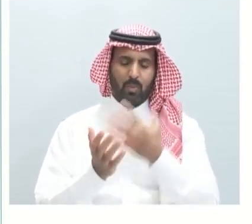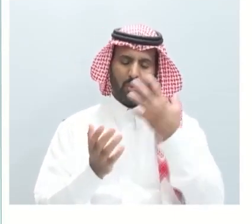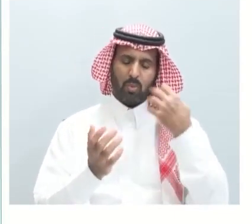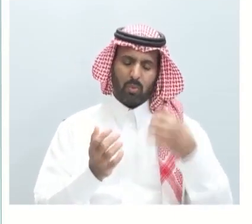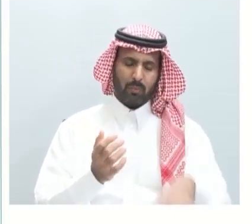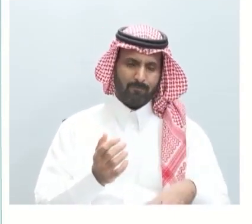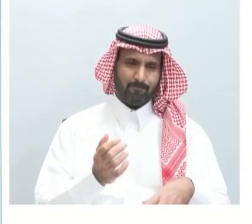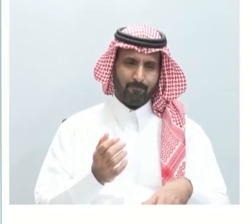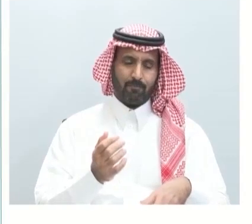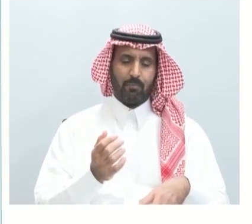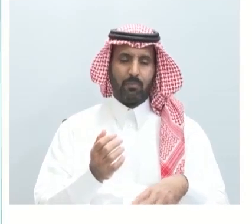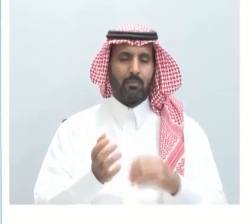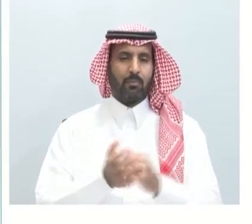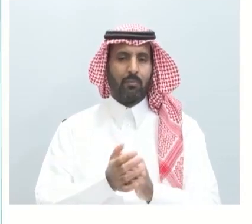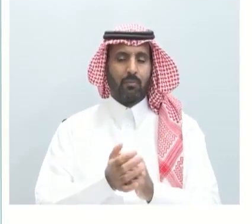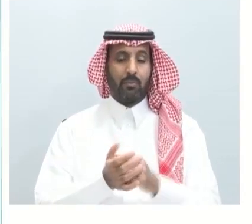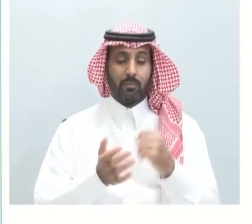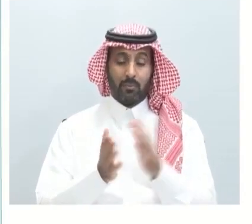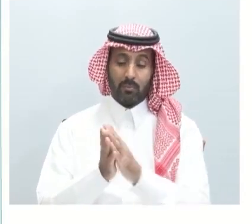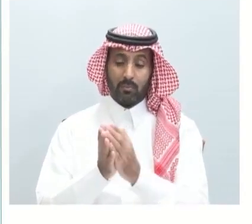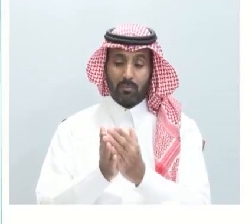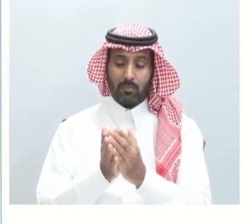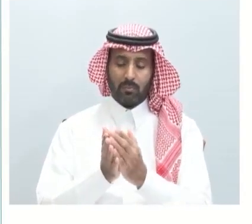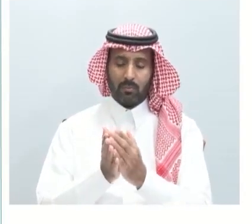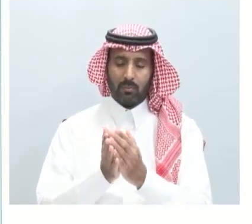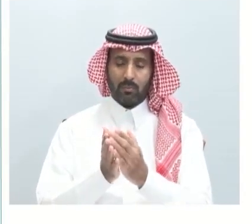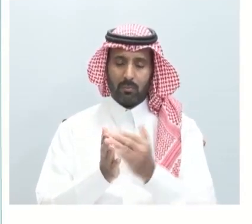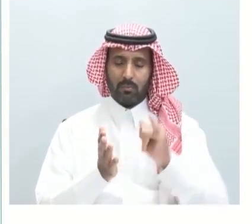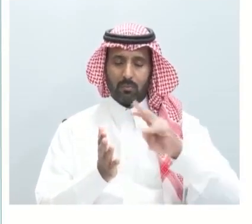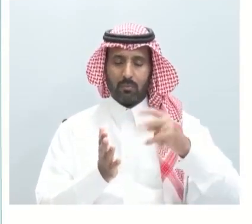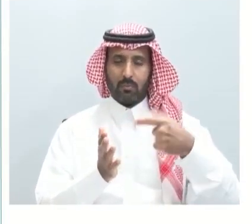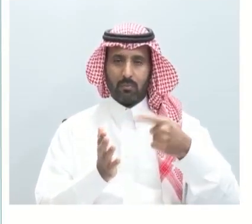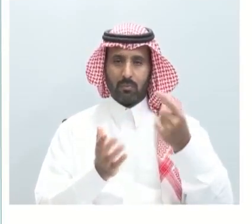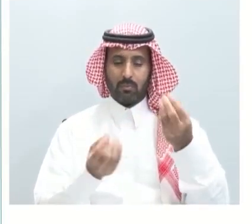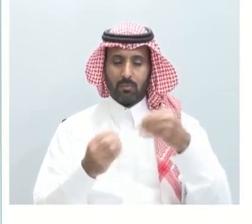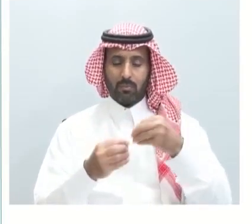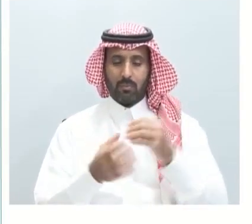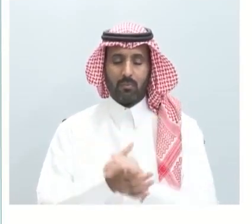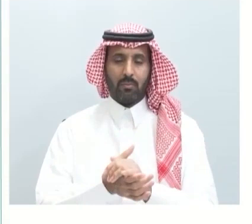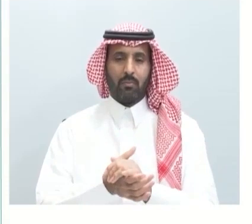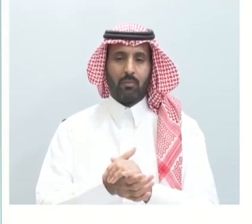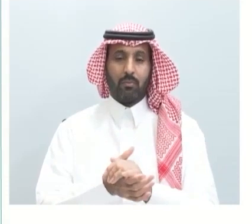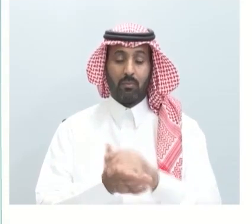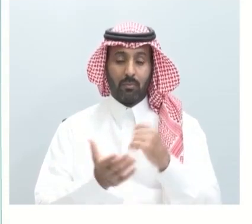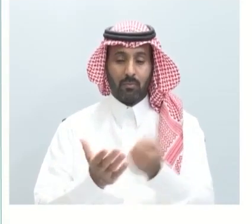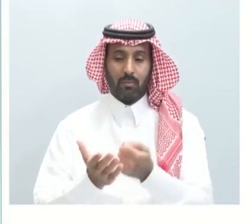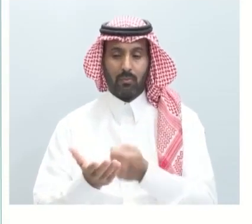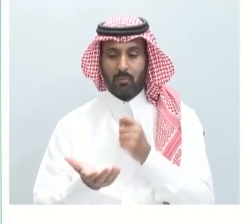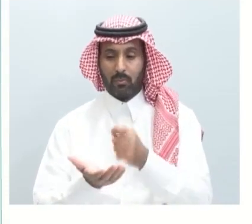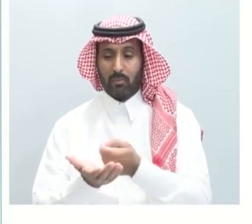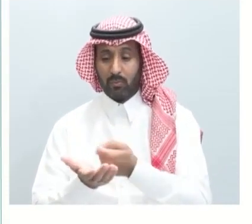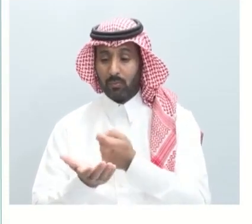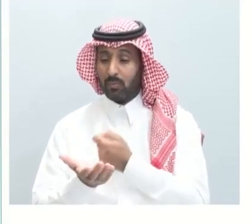forms is boring. So turn box A into a gerund by adding ing, of course. Filling up